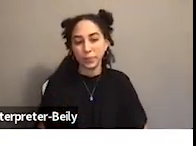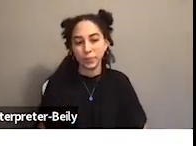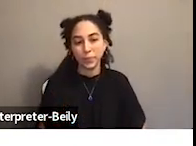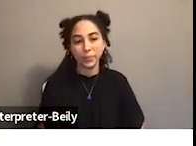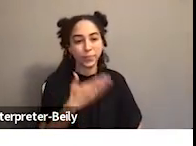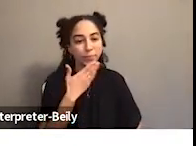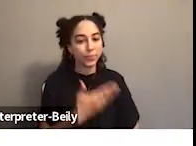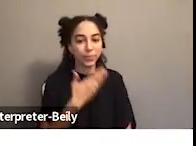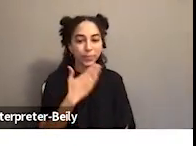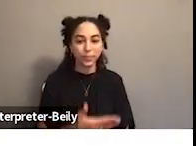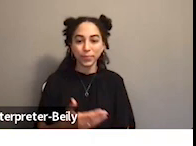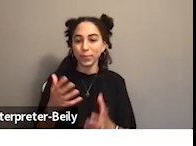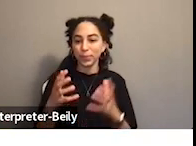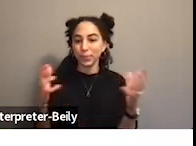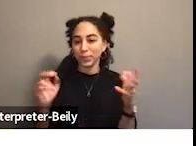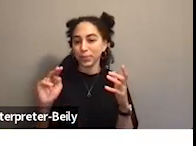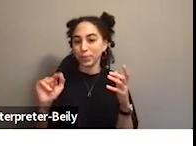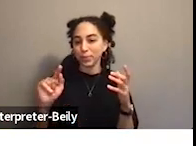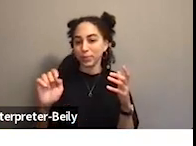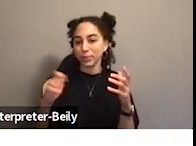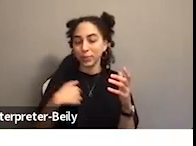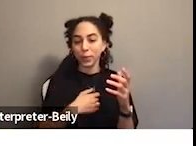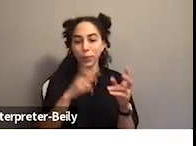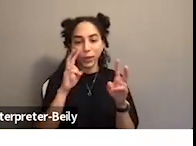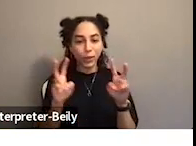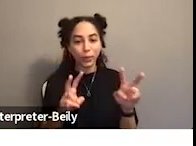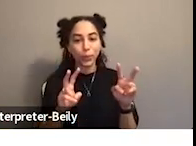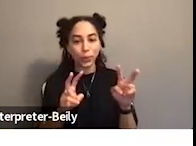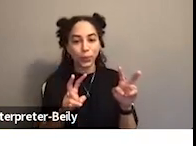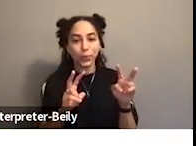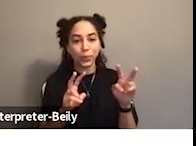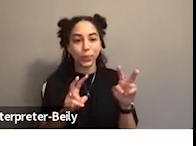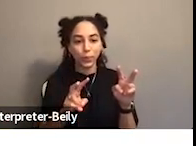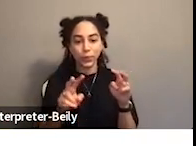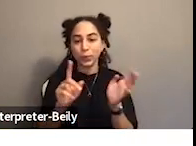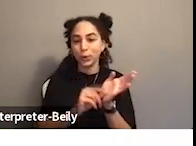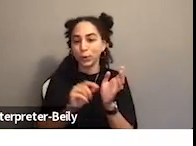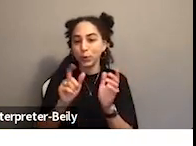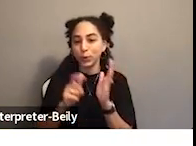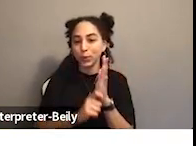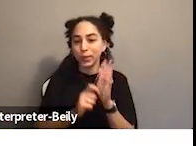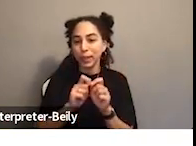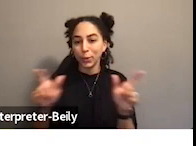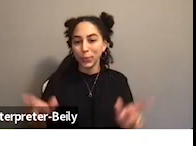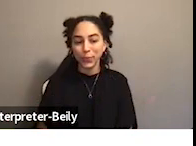Thank you so much, Nate. We're looking forward to this newsletter.